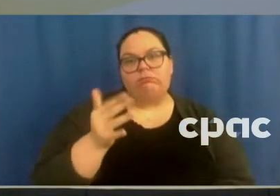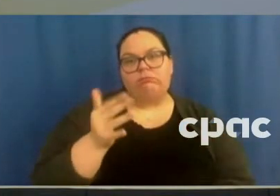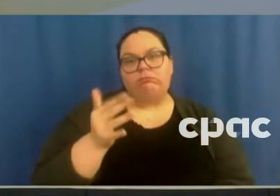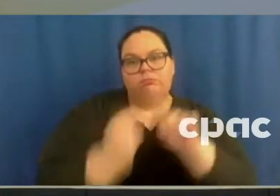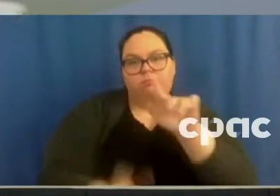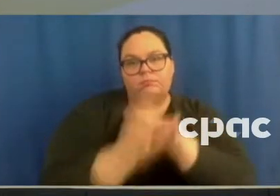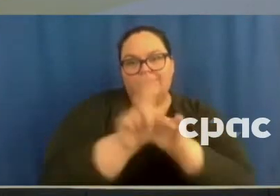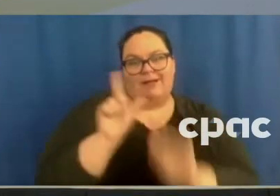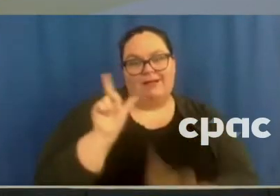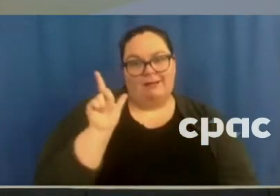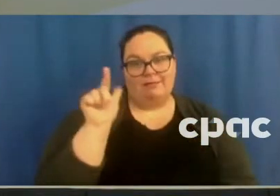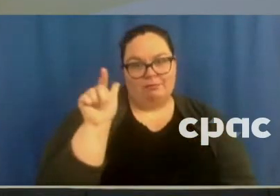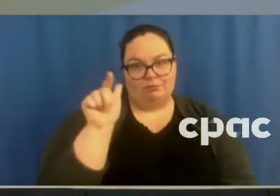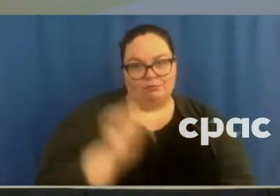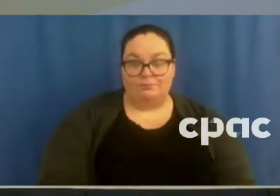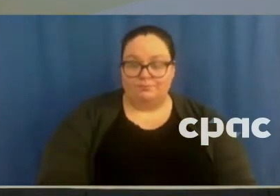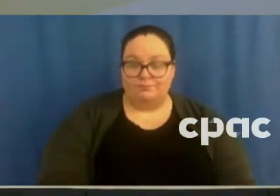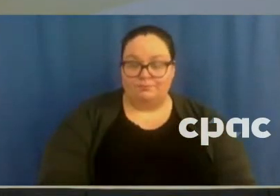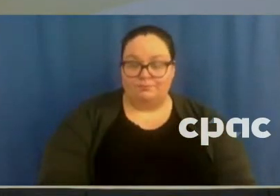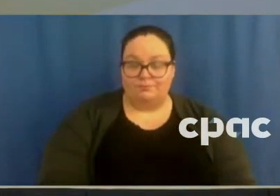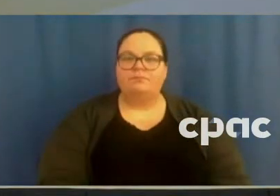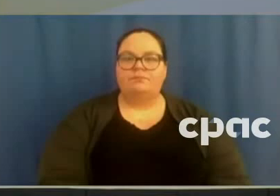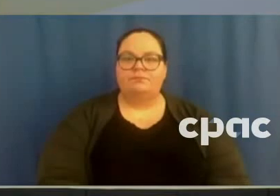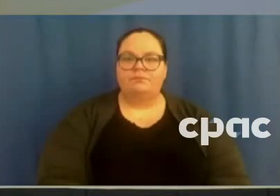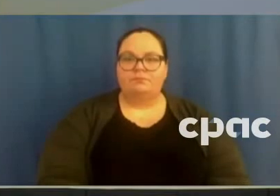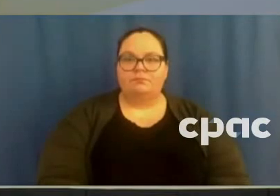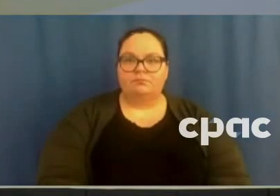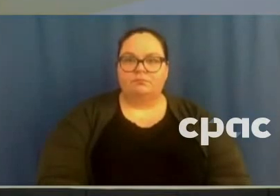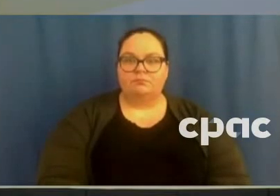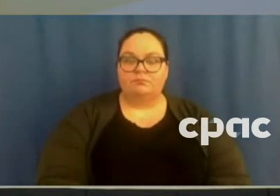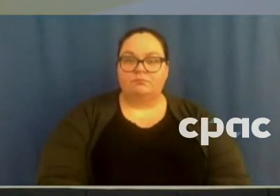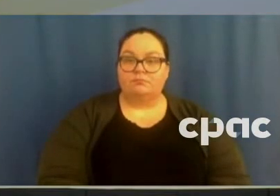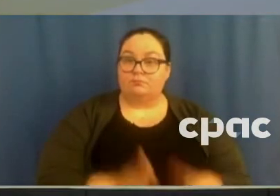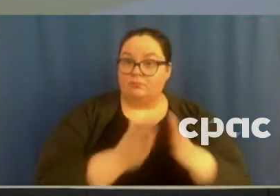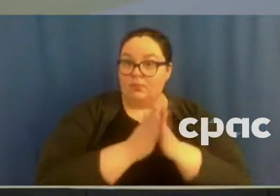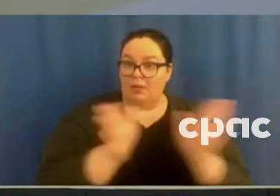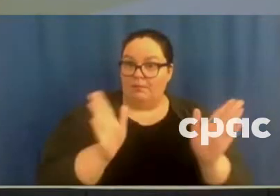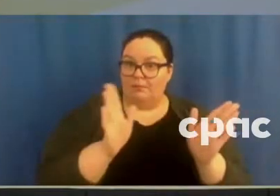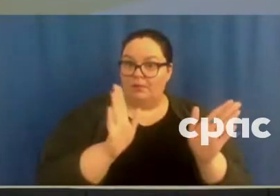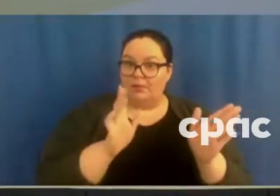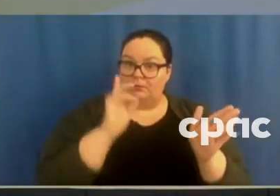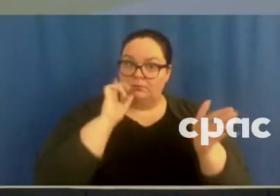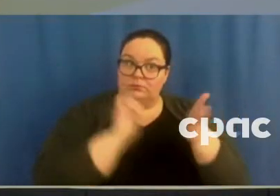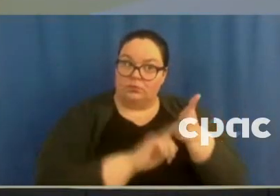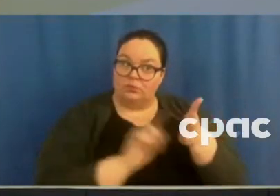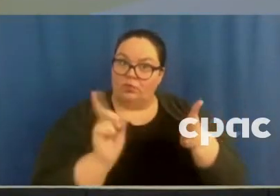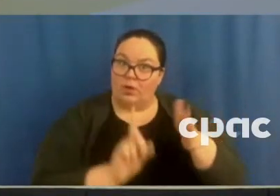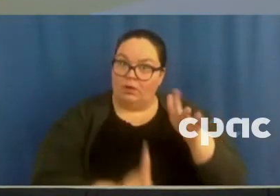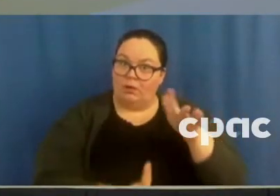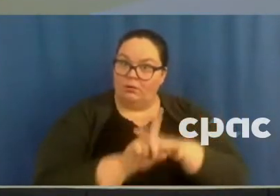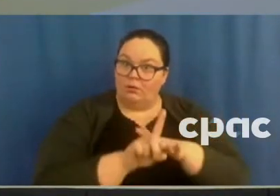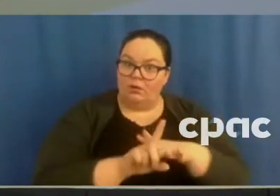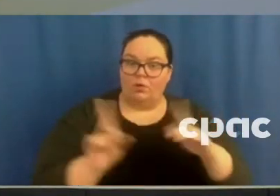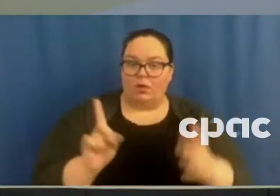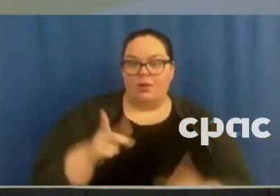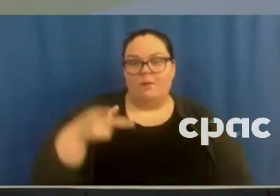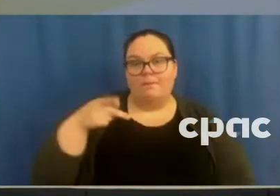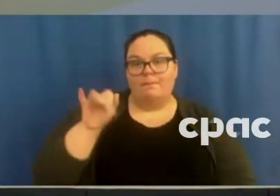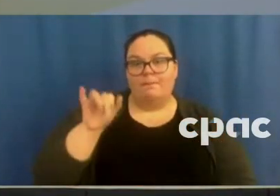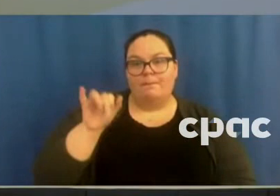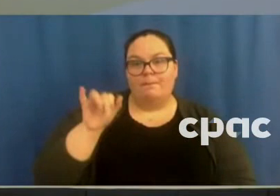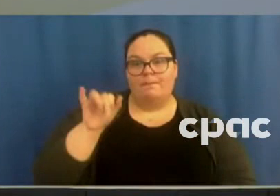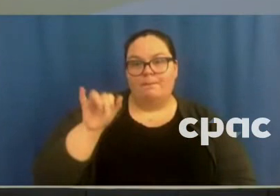develop any symptoms at all. The public notifications are as follows. The P.E.I Pit in